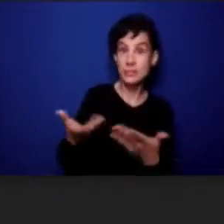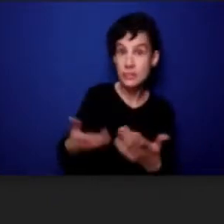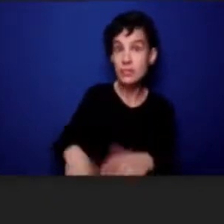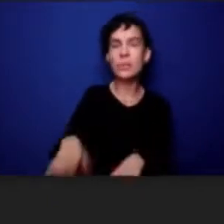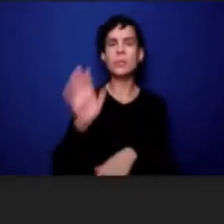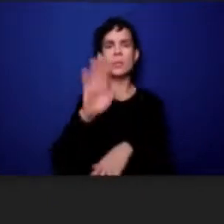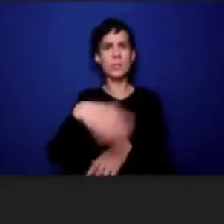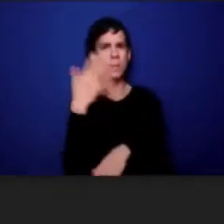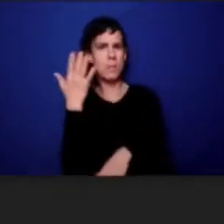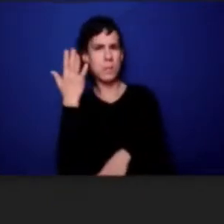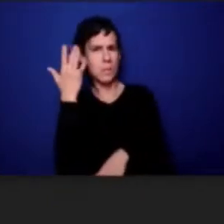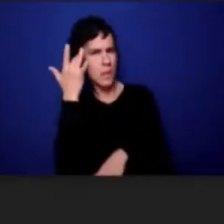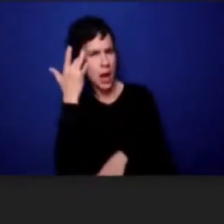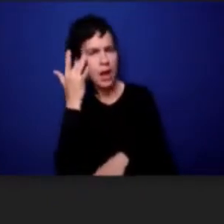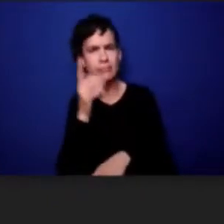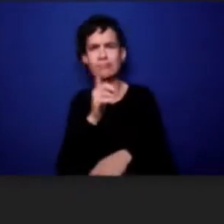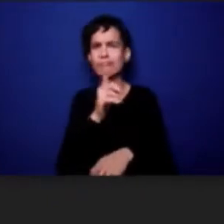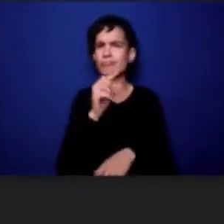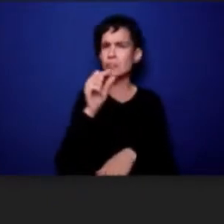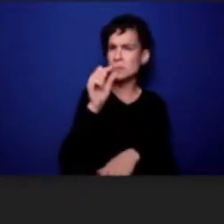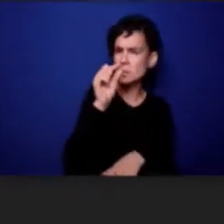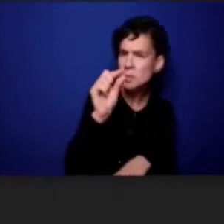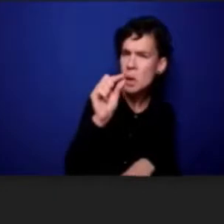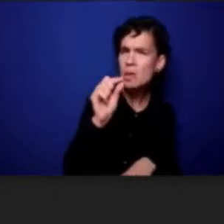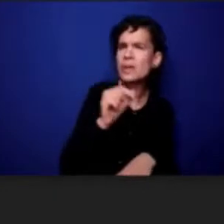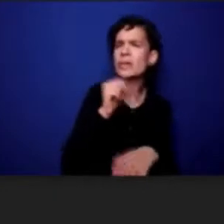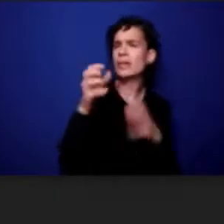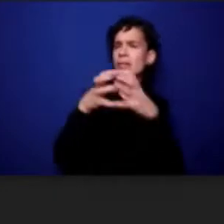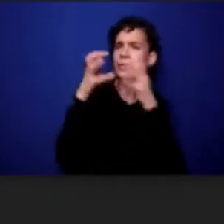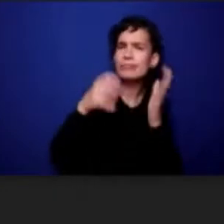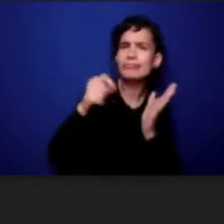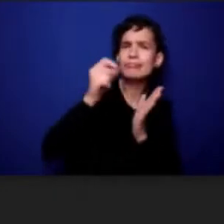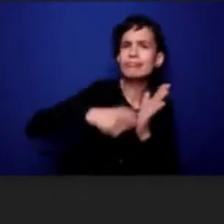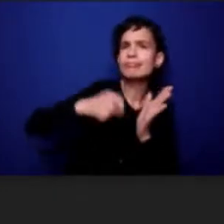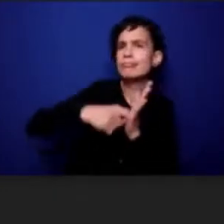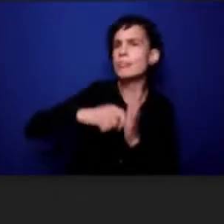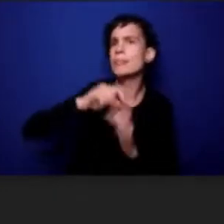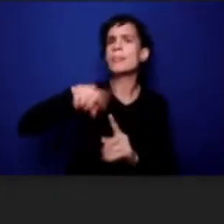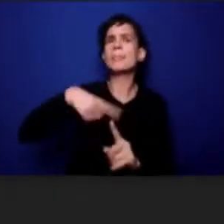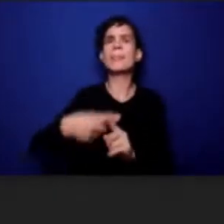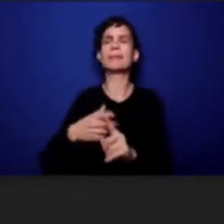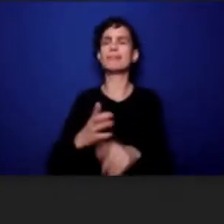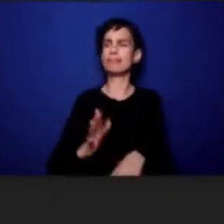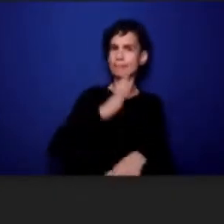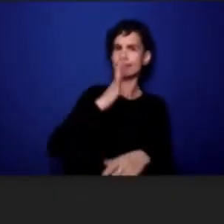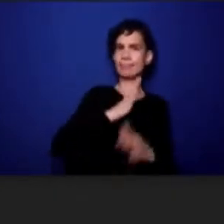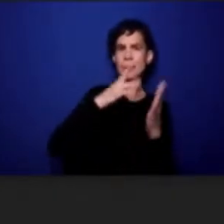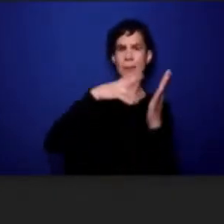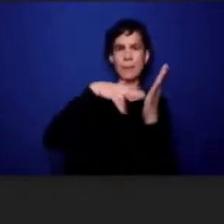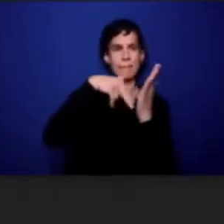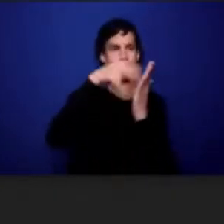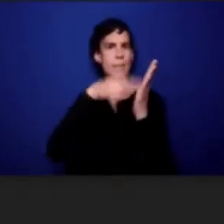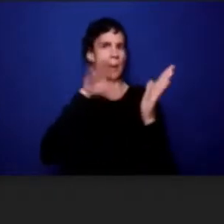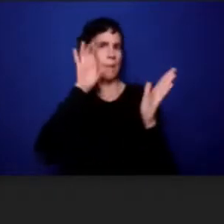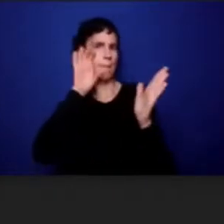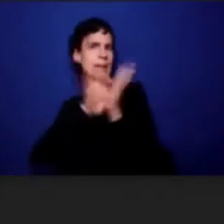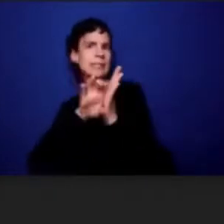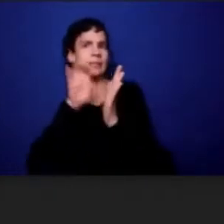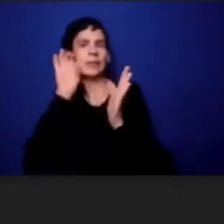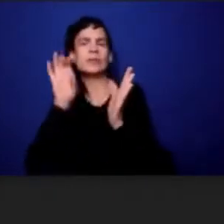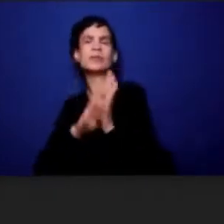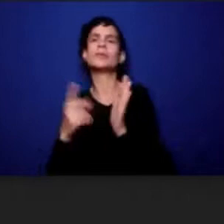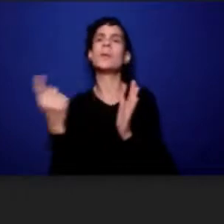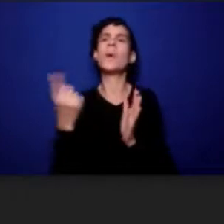why is there so little written about these official portraits recently? I guess I always overestimate how many